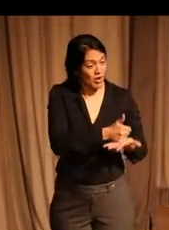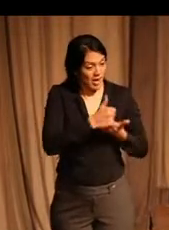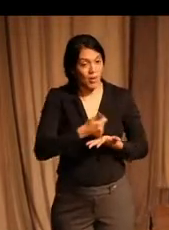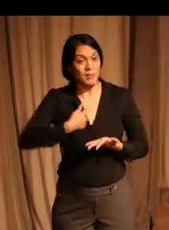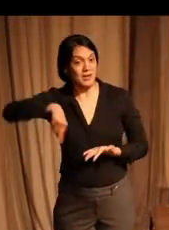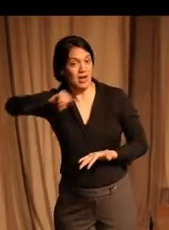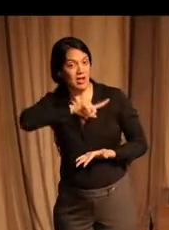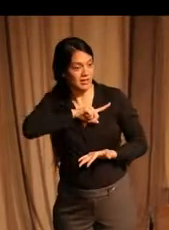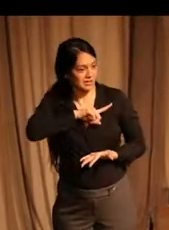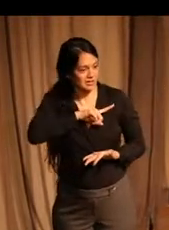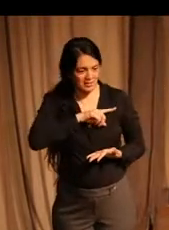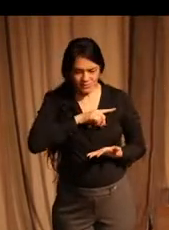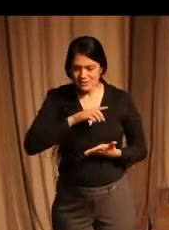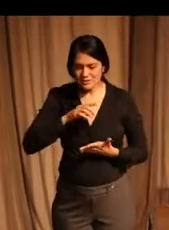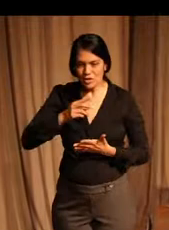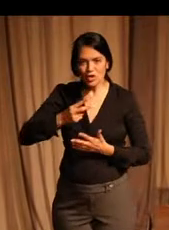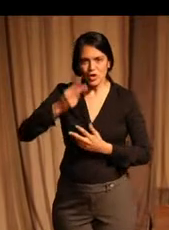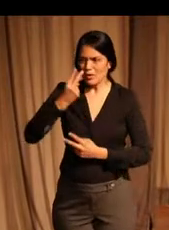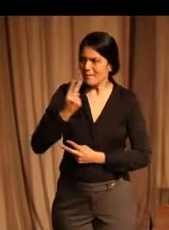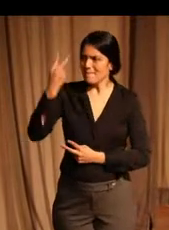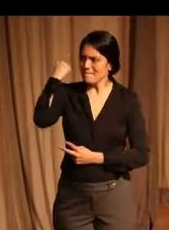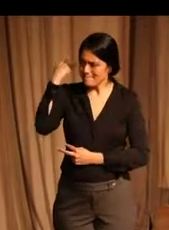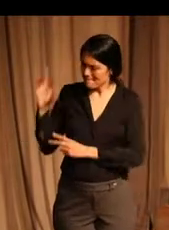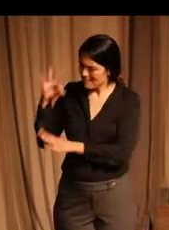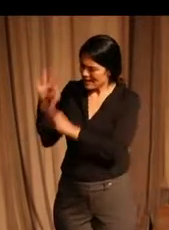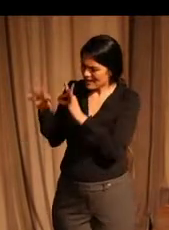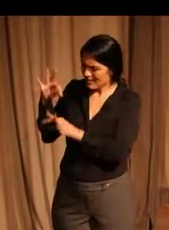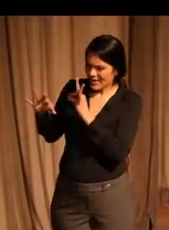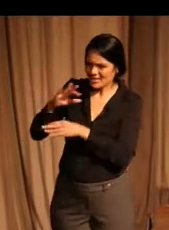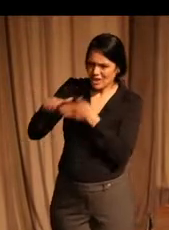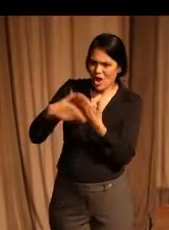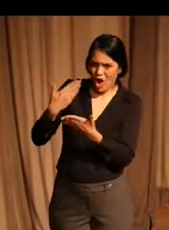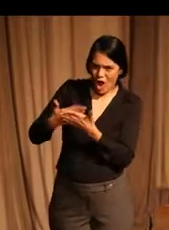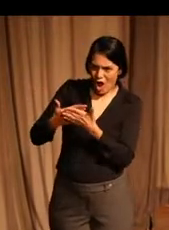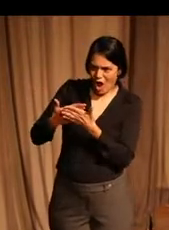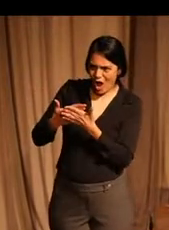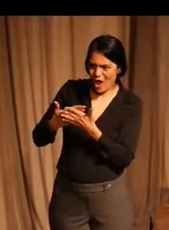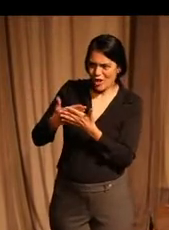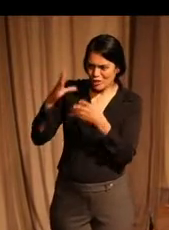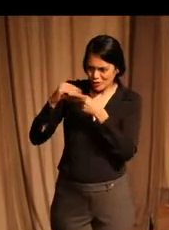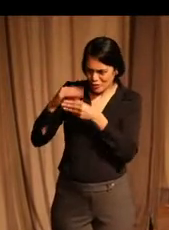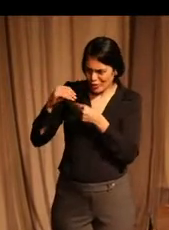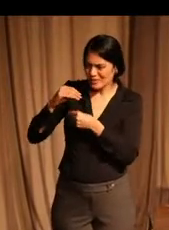and you have this public voice she's amazing.